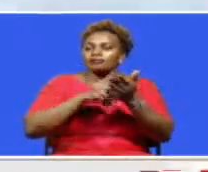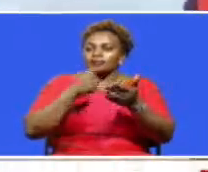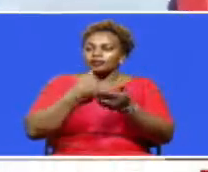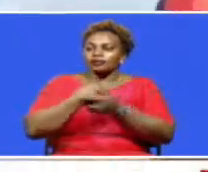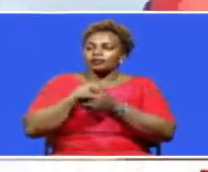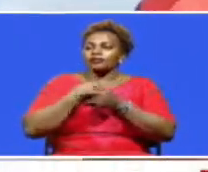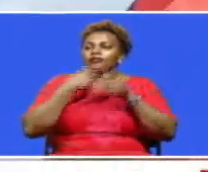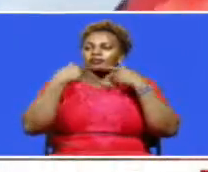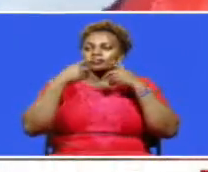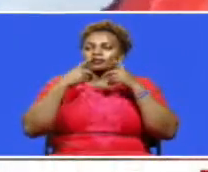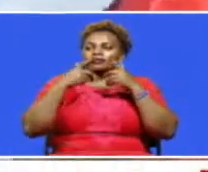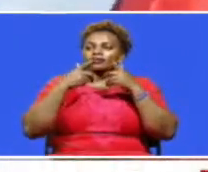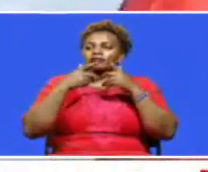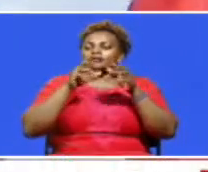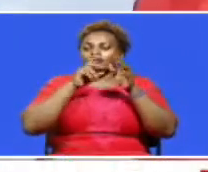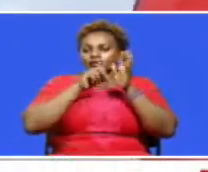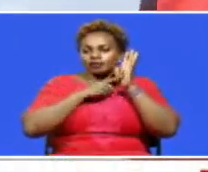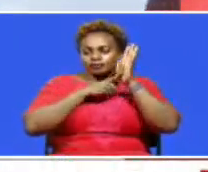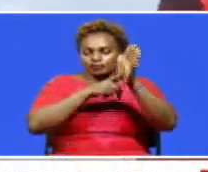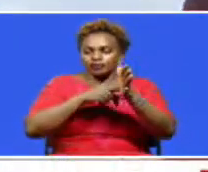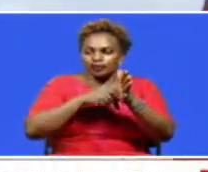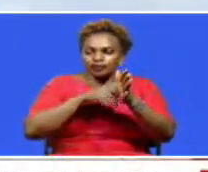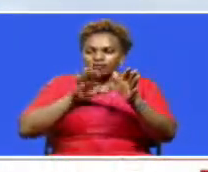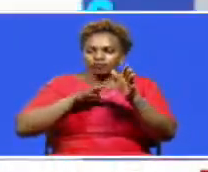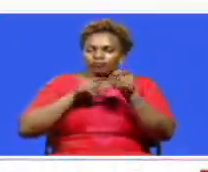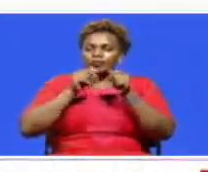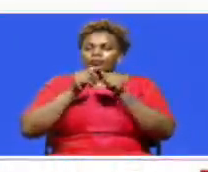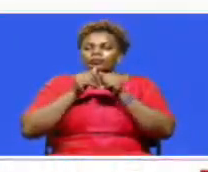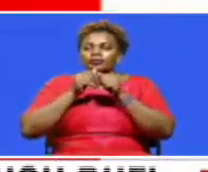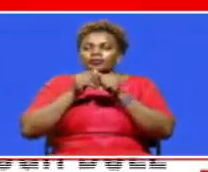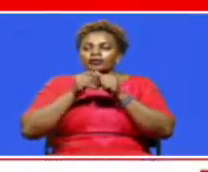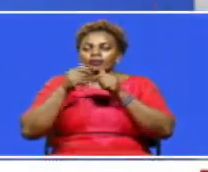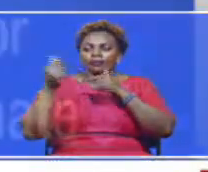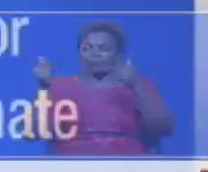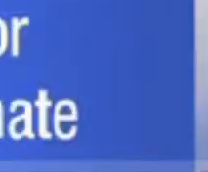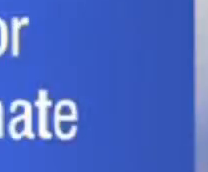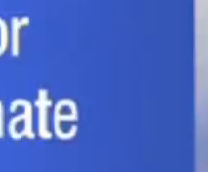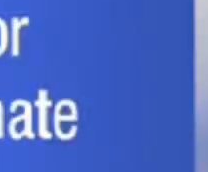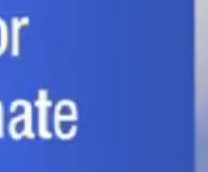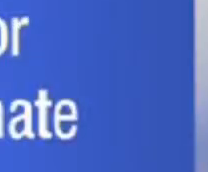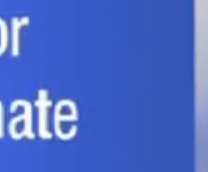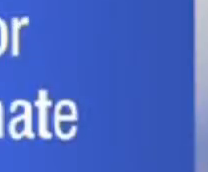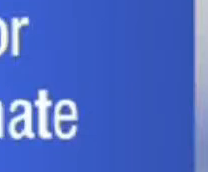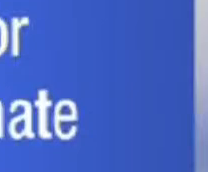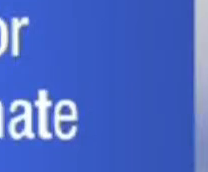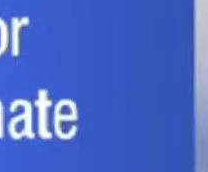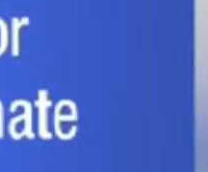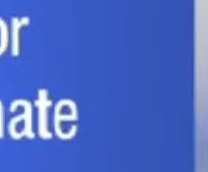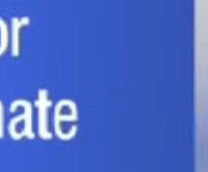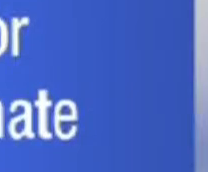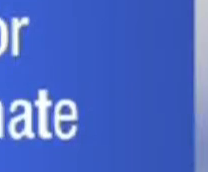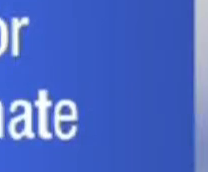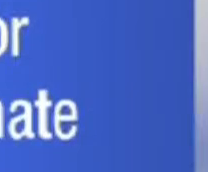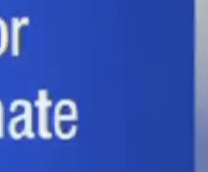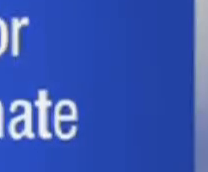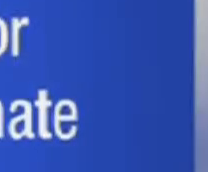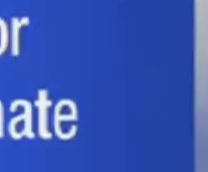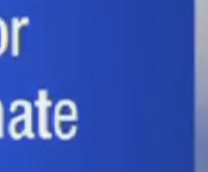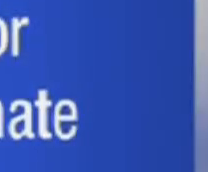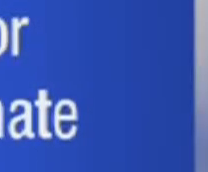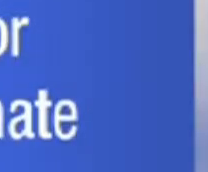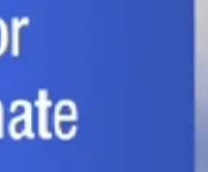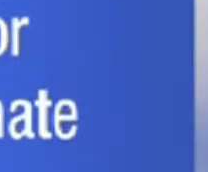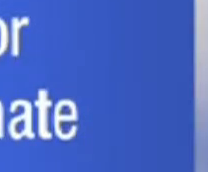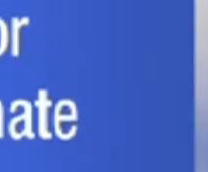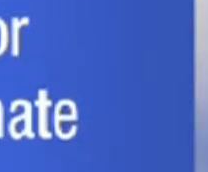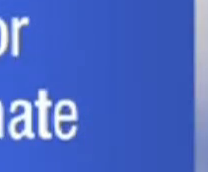this declaration, it is evident that Waiguru may be headed to her rival's camp. Ngirici, who has been campaigning for the UDA